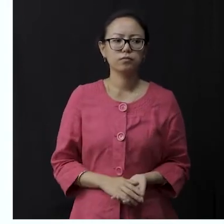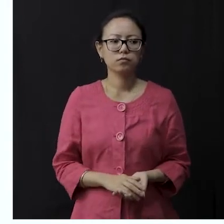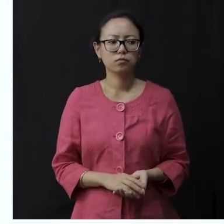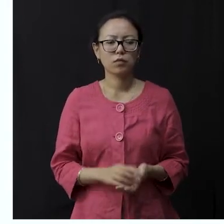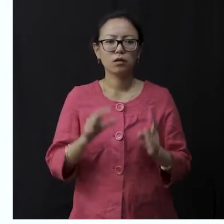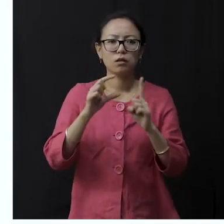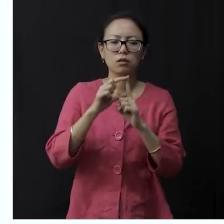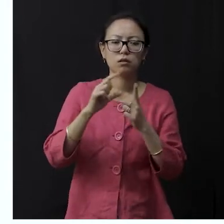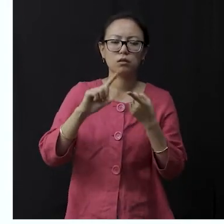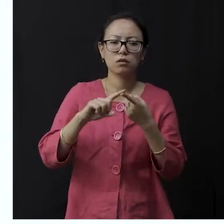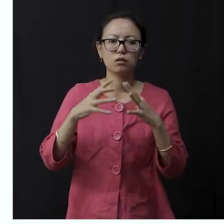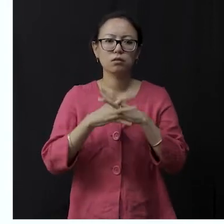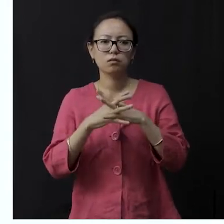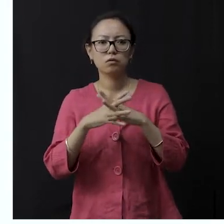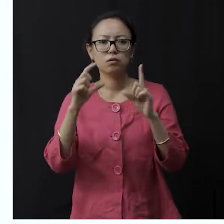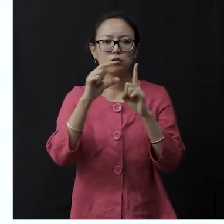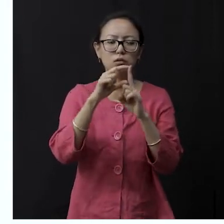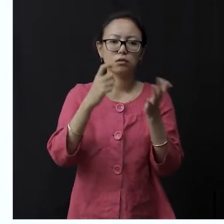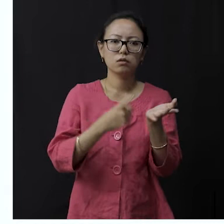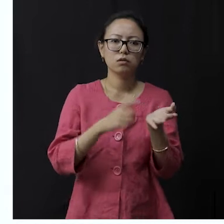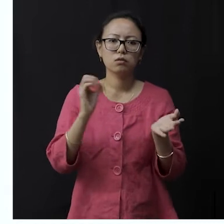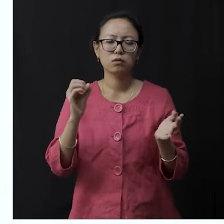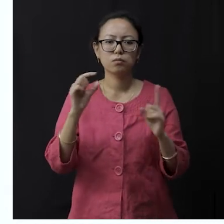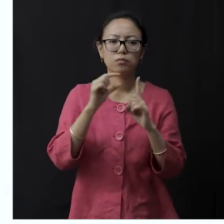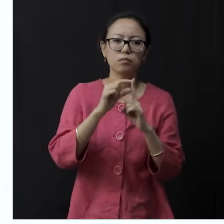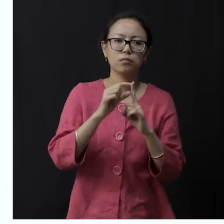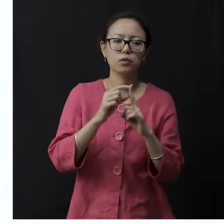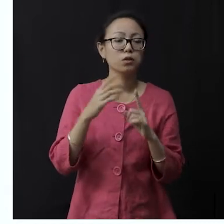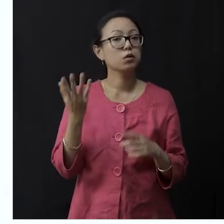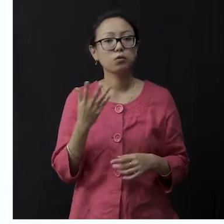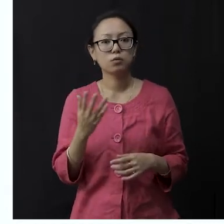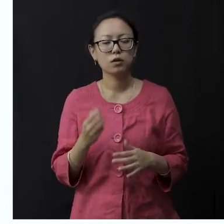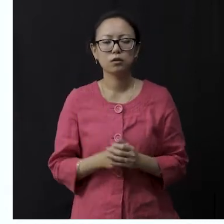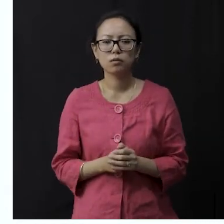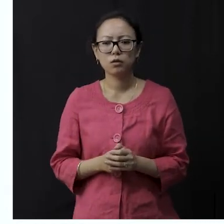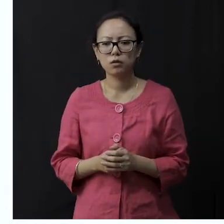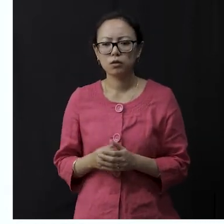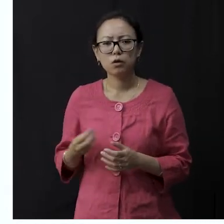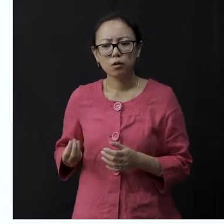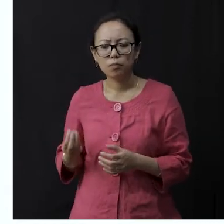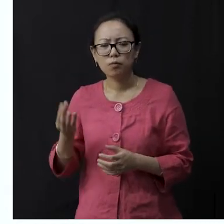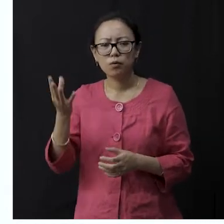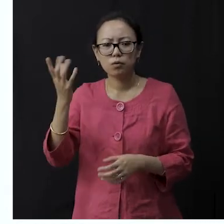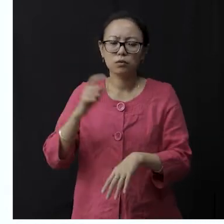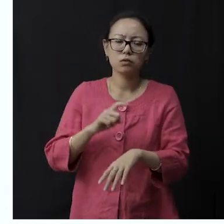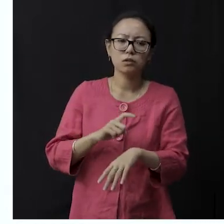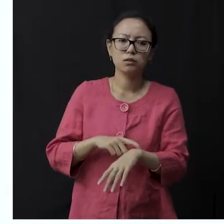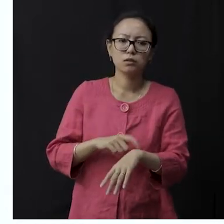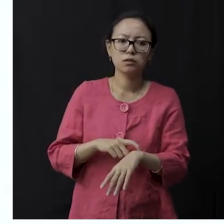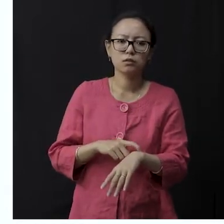you see a small droplets of water on the leaves, right? That are called dewdrops,